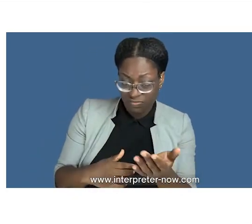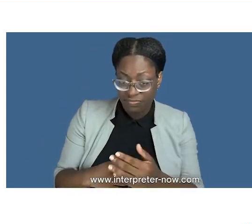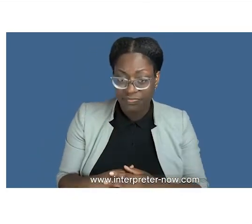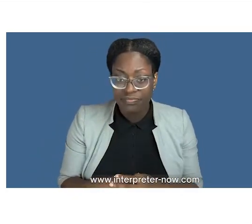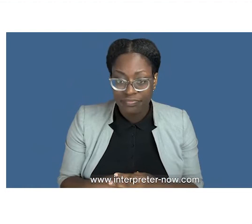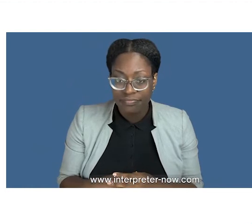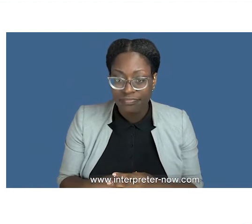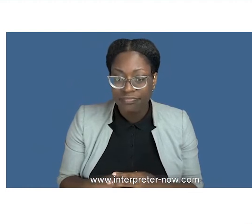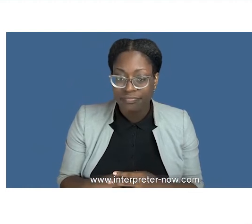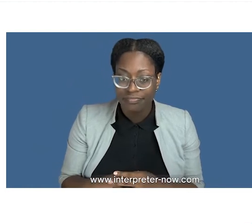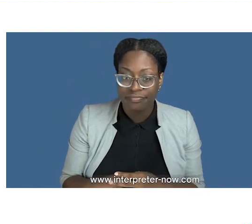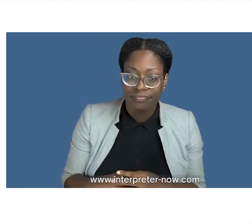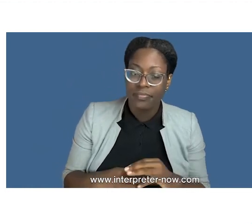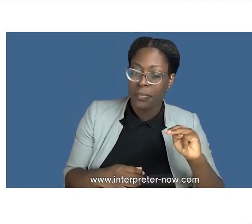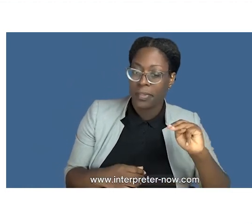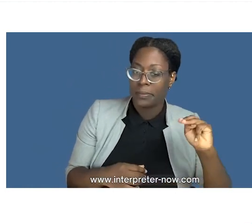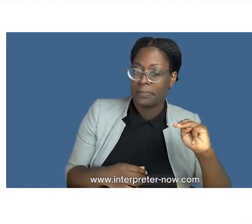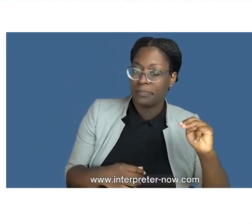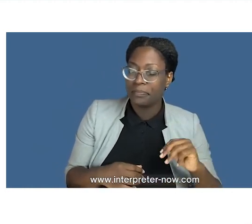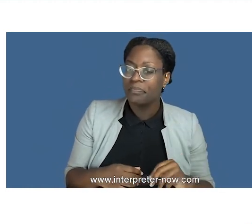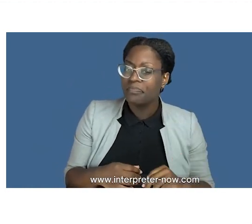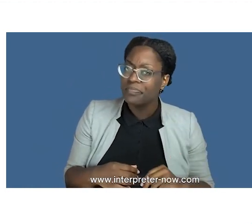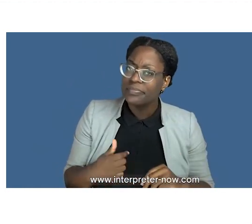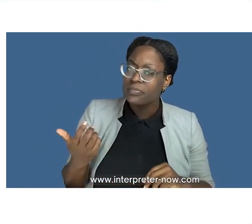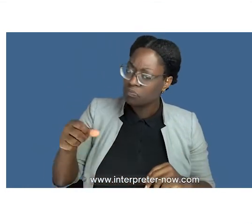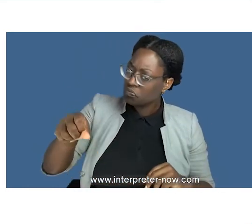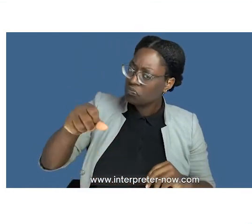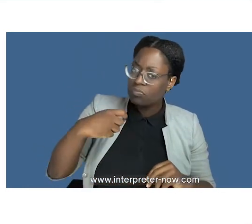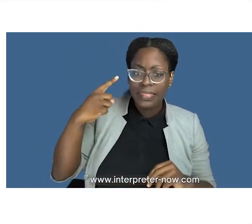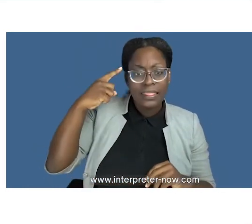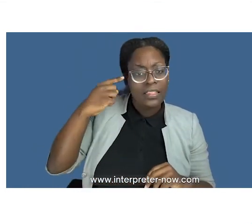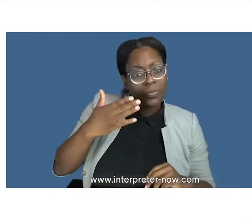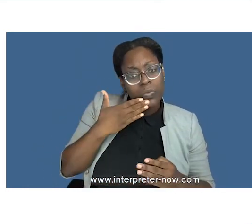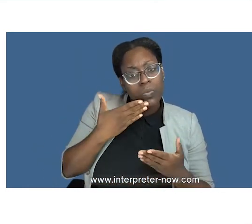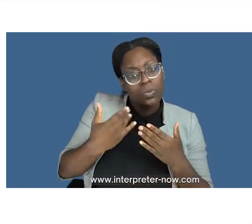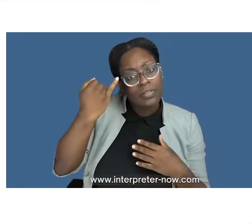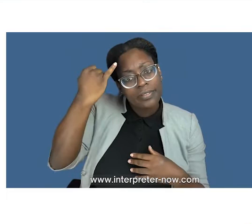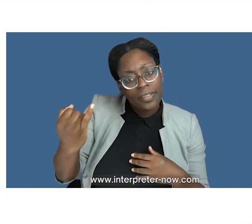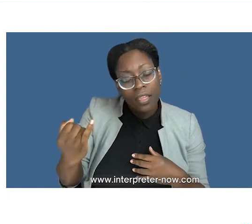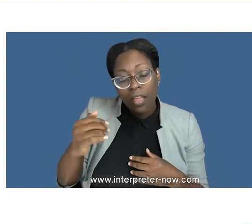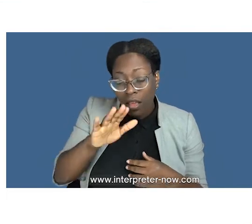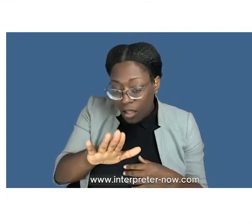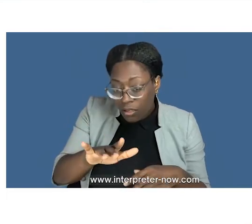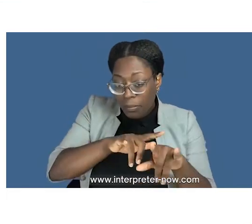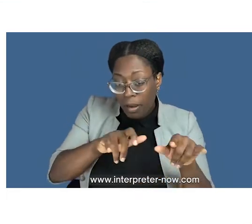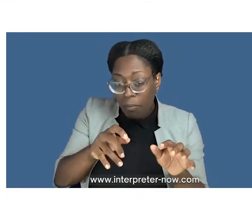It's a good way to start. And I would say that everybody learns